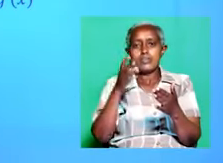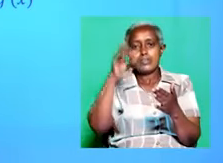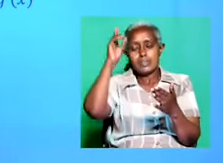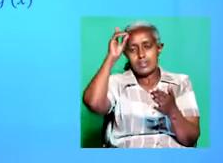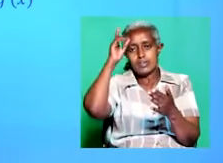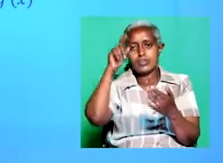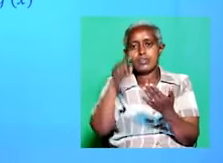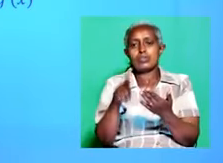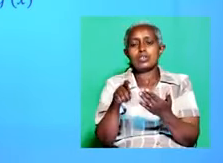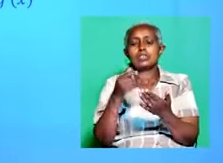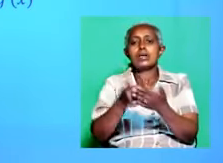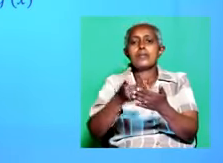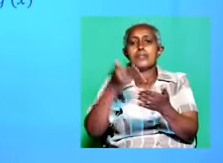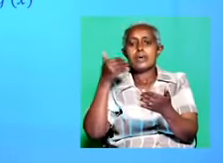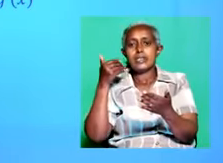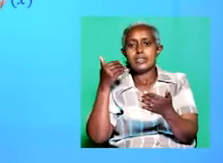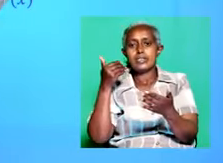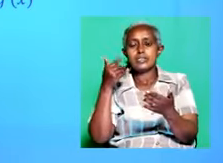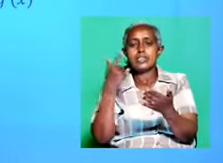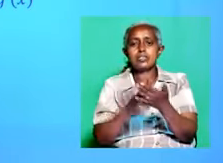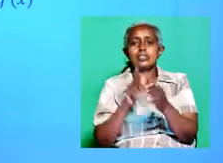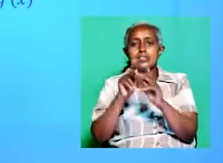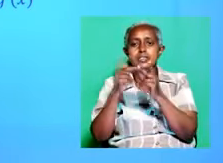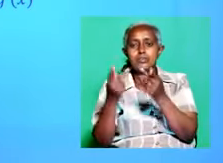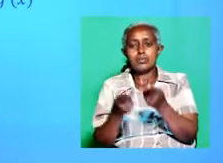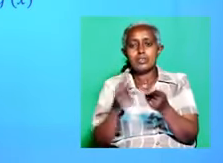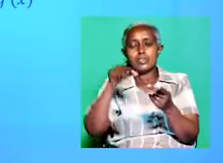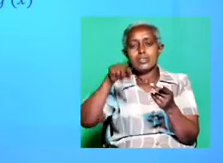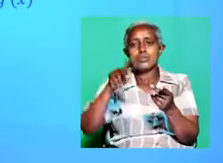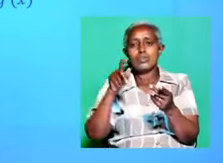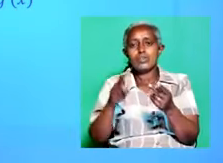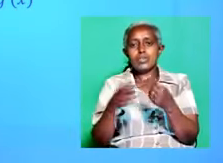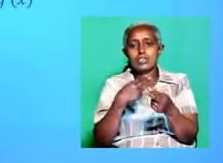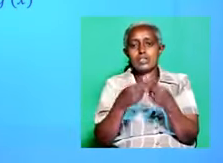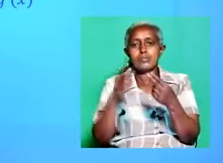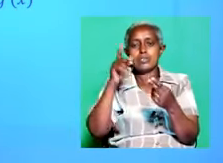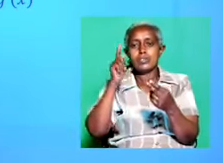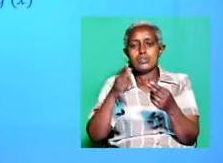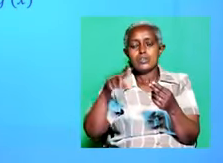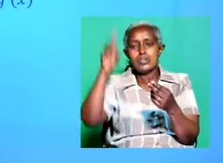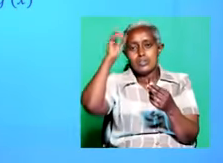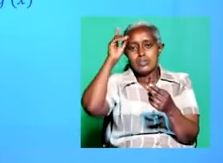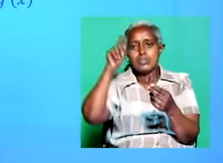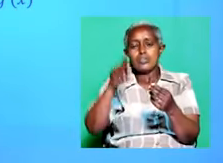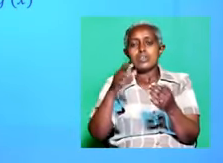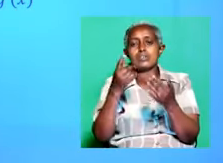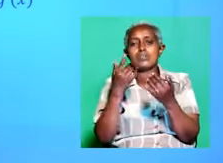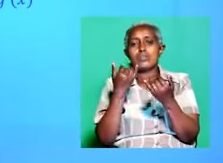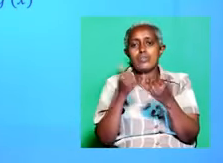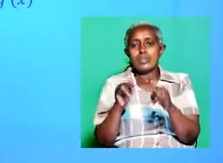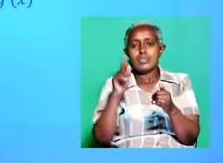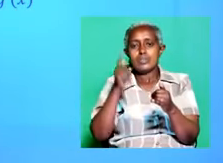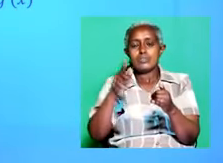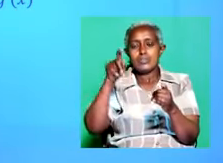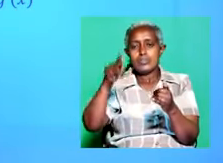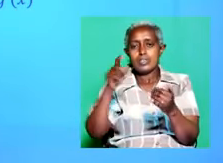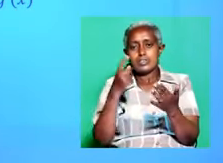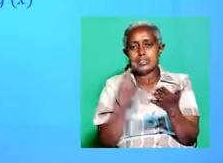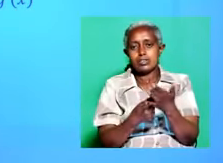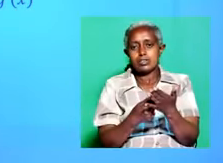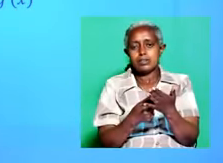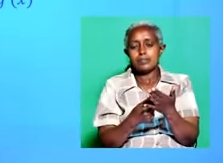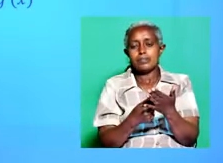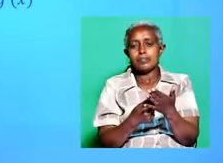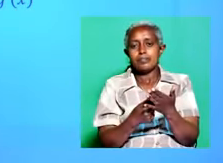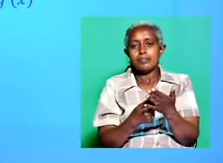of x minus this part, it is q of x times g derivative of x over g of x. So you get this one, and